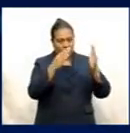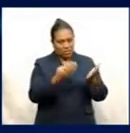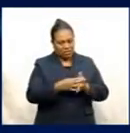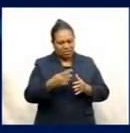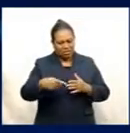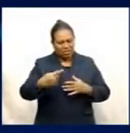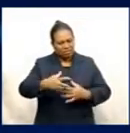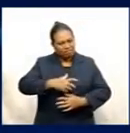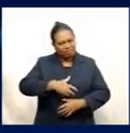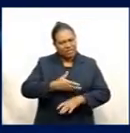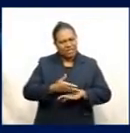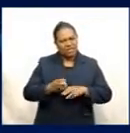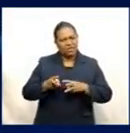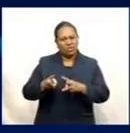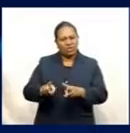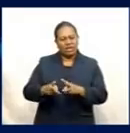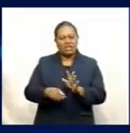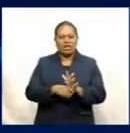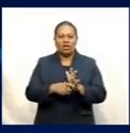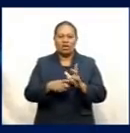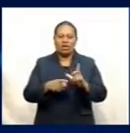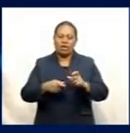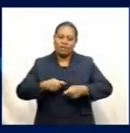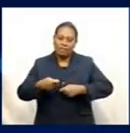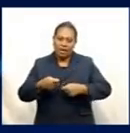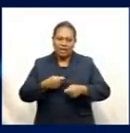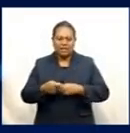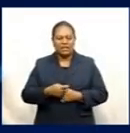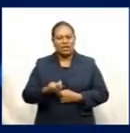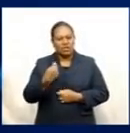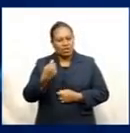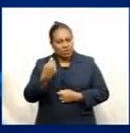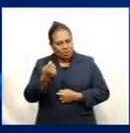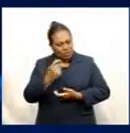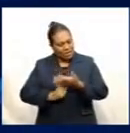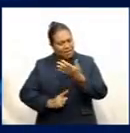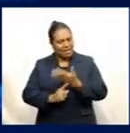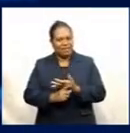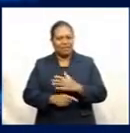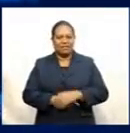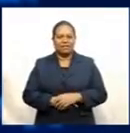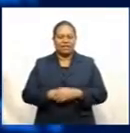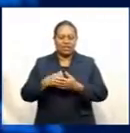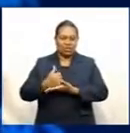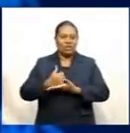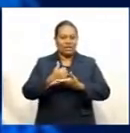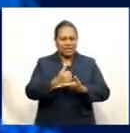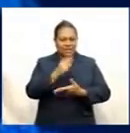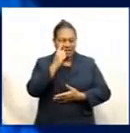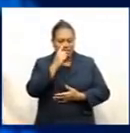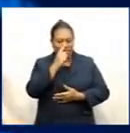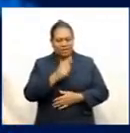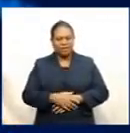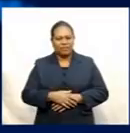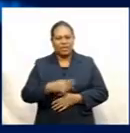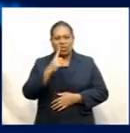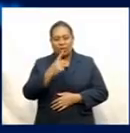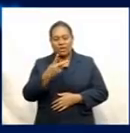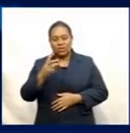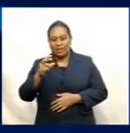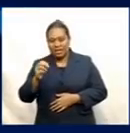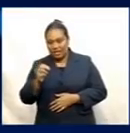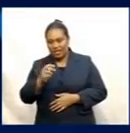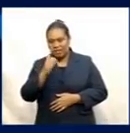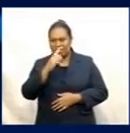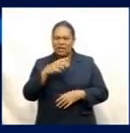adapt to the new normal, the Rock Market will now be held virtually to assist these vendors. Joshua reports 120 of these vendors